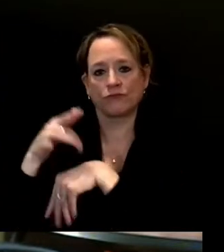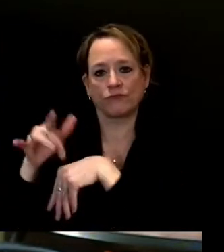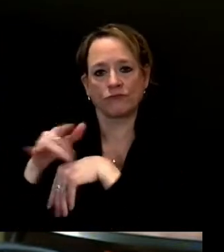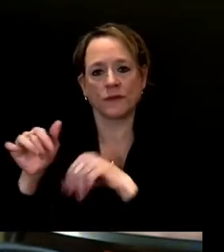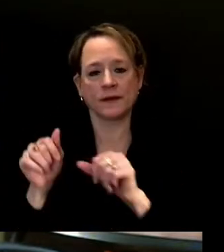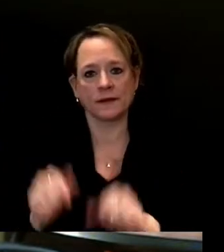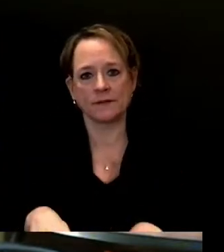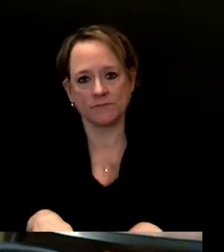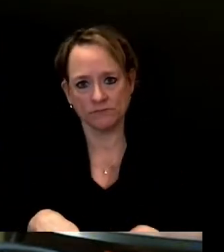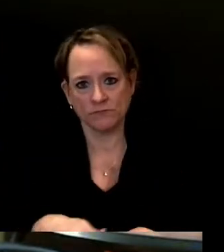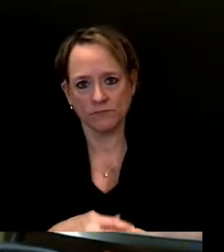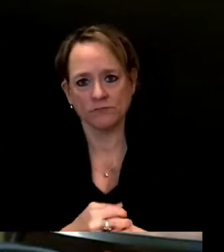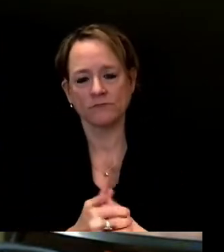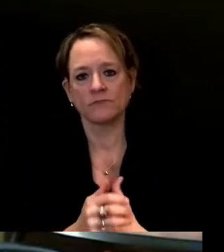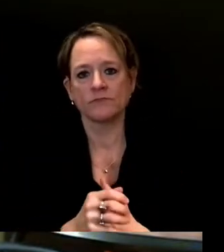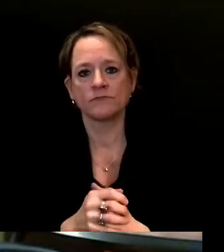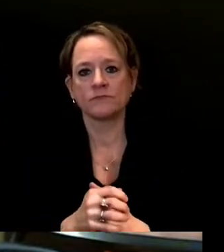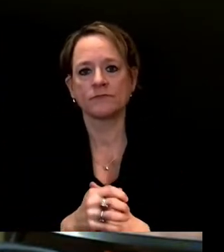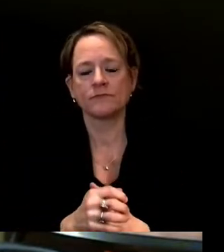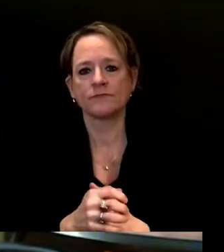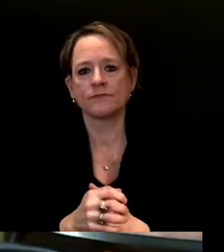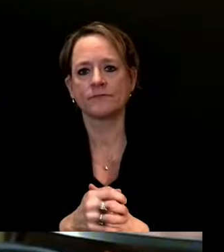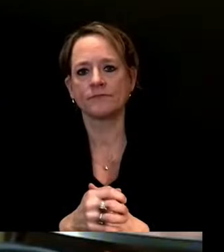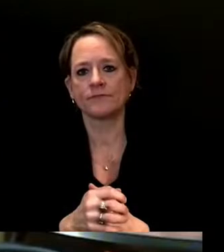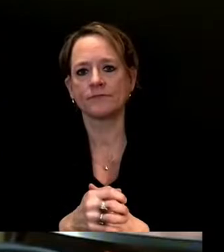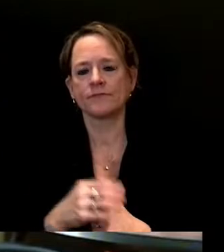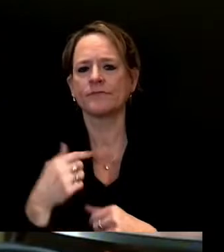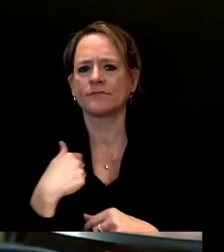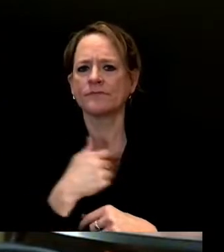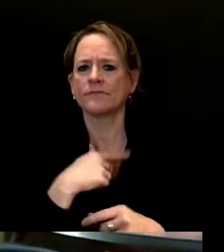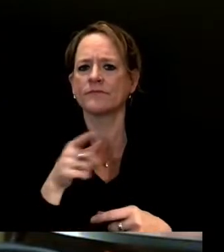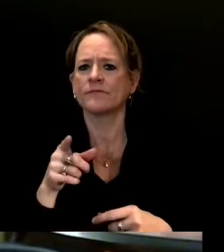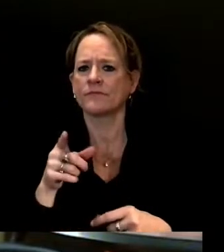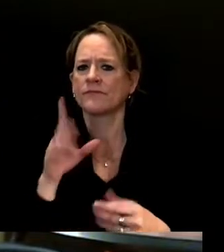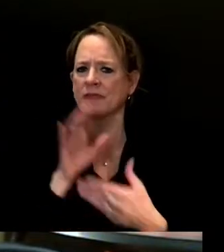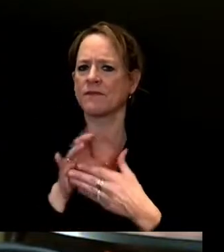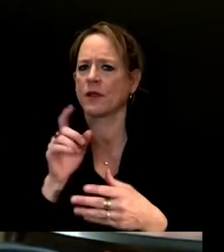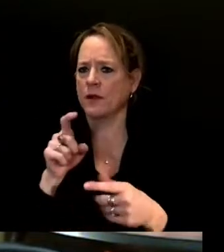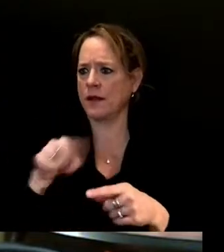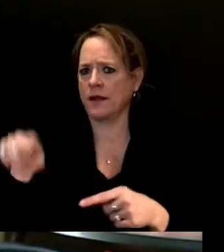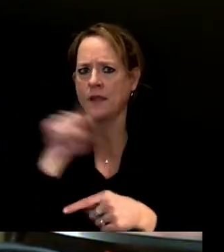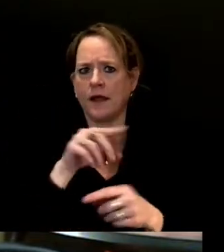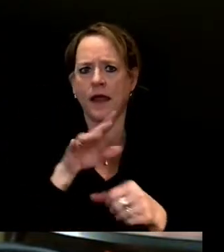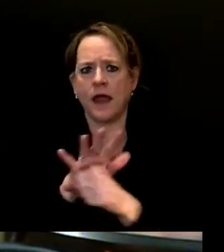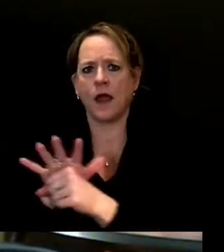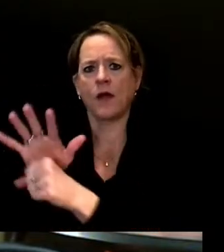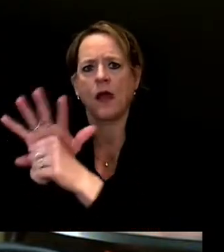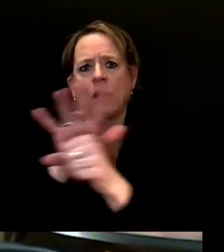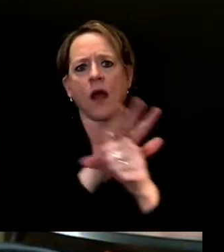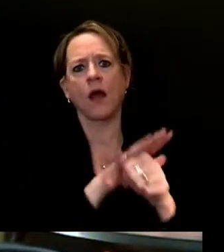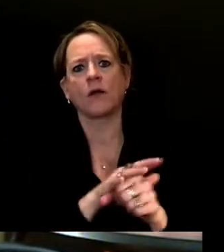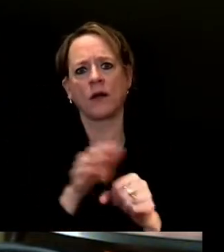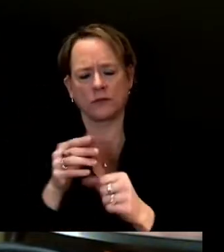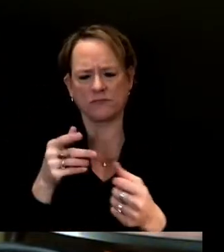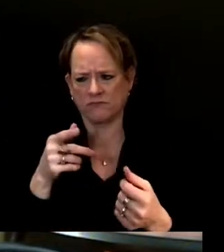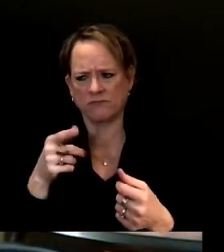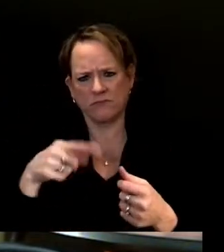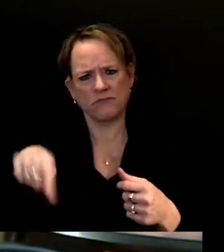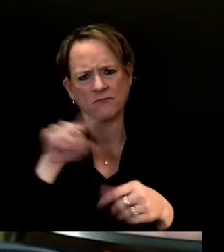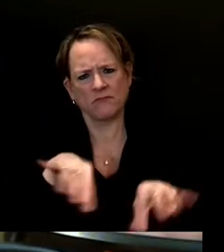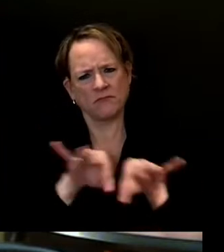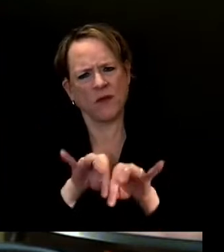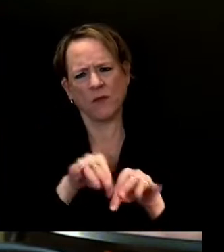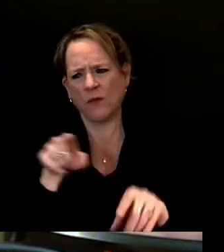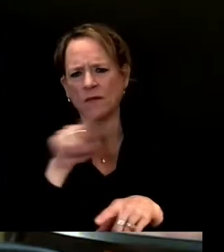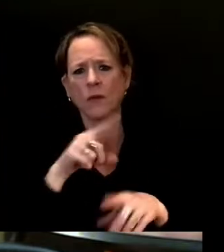of making sure that we can support care close to home for people, create as much capacity as we can in the